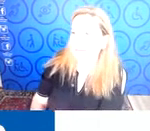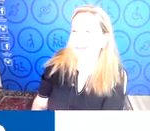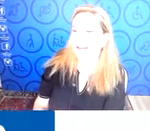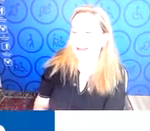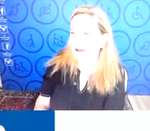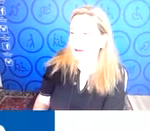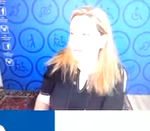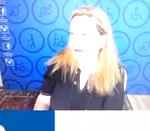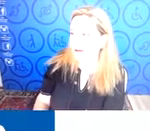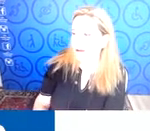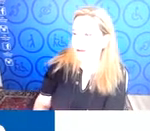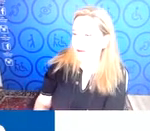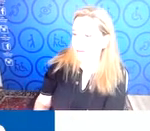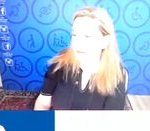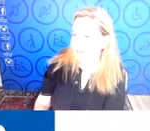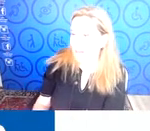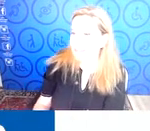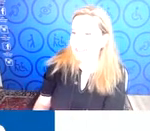at.